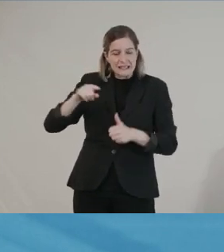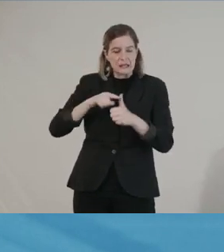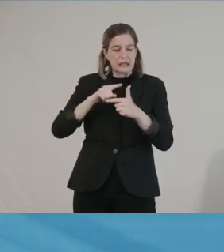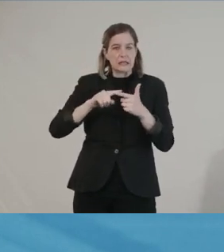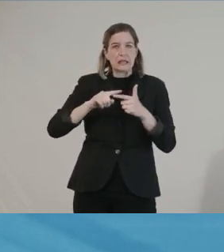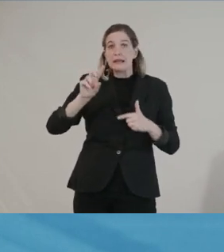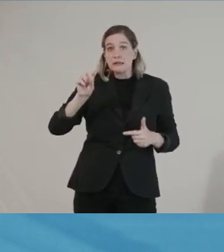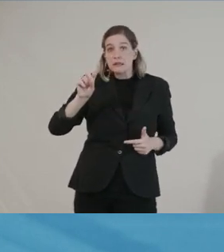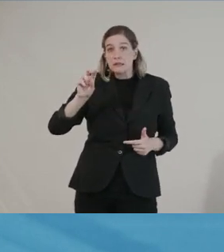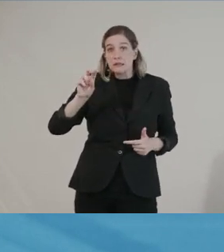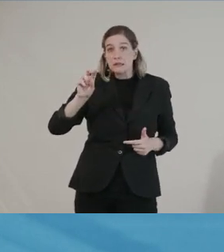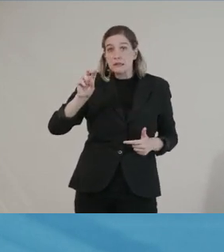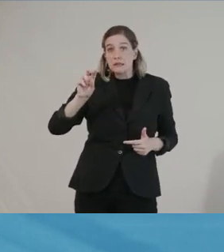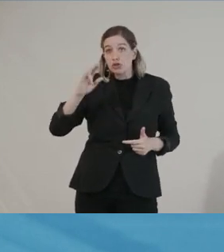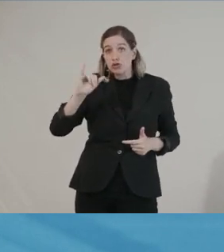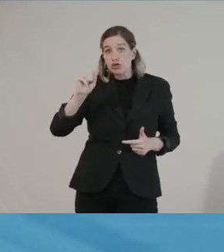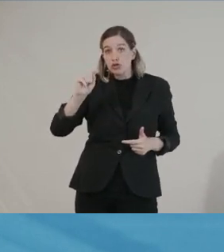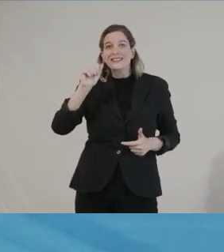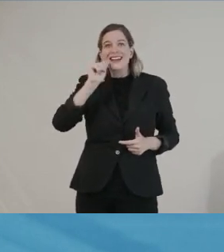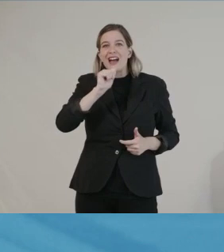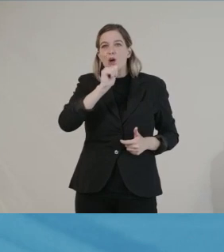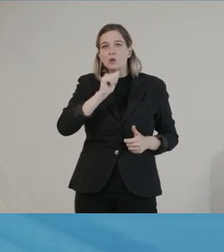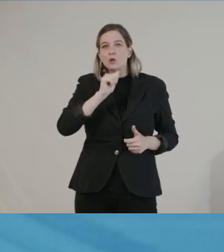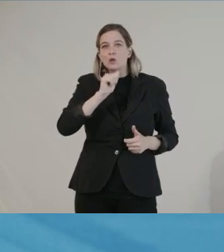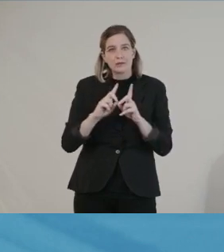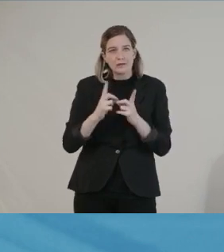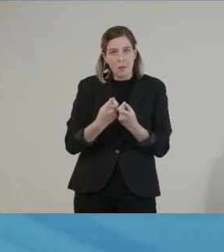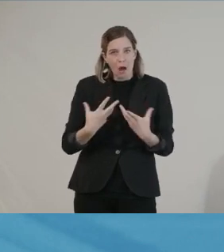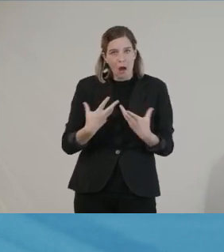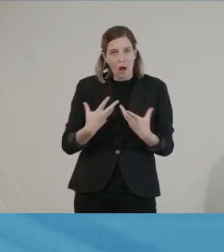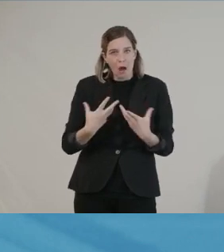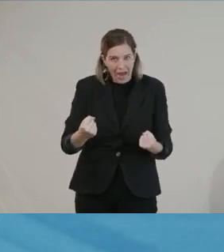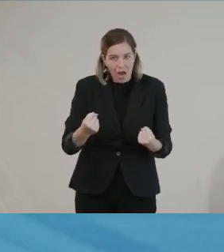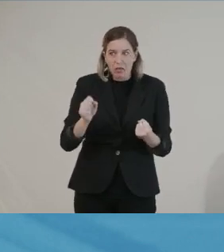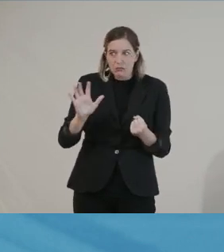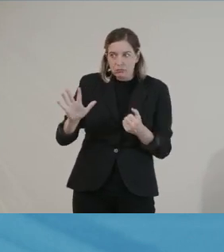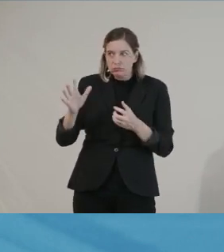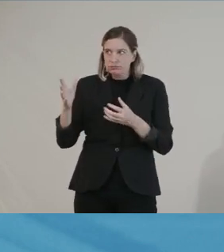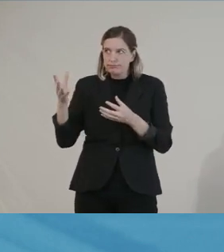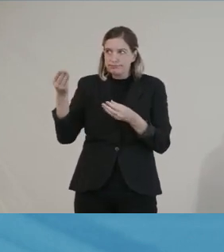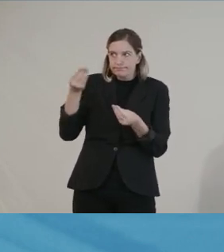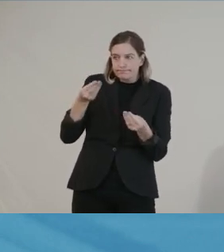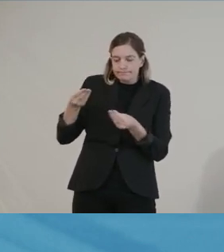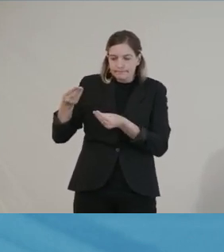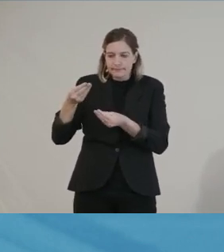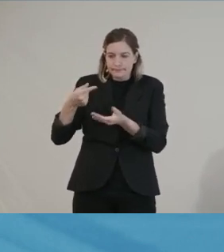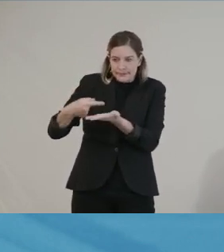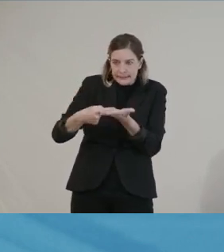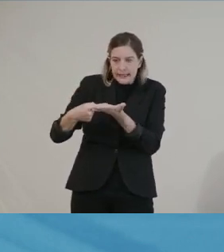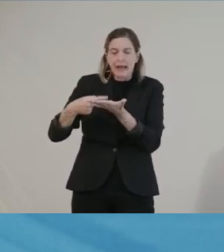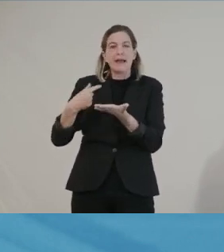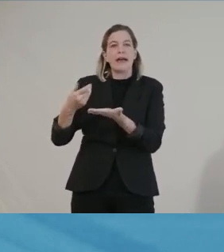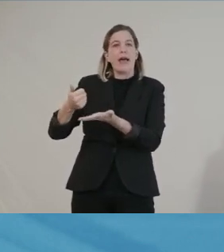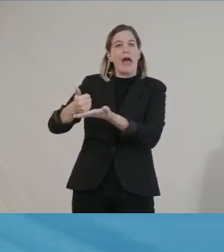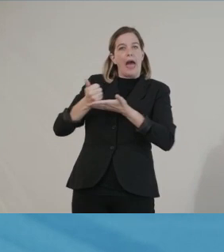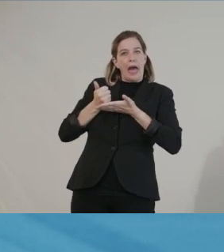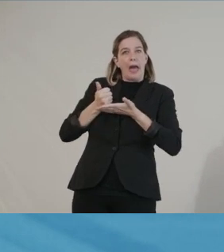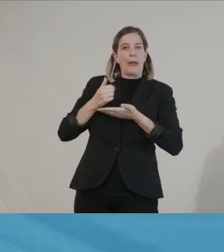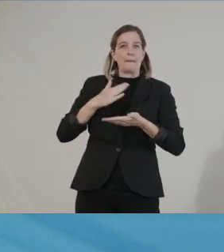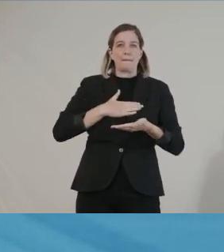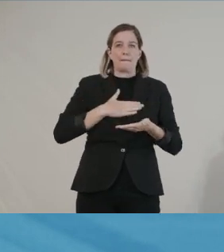health decisions. I believe we will be in a position to make decisions. Those decisions aren't to be made today,